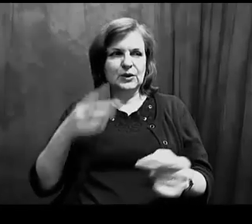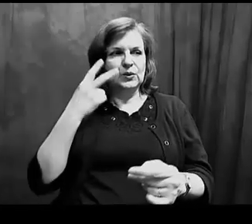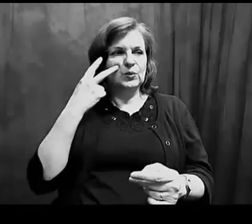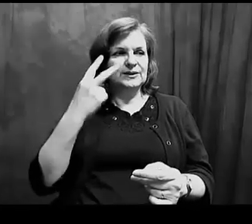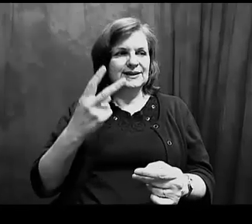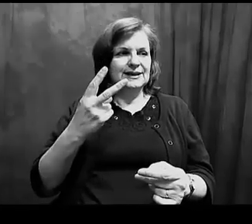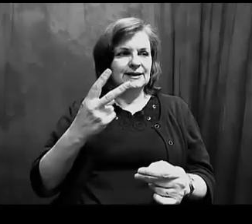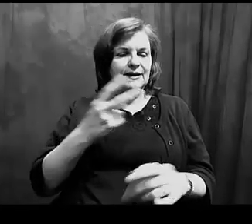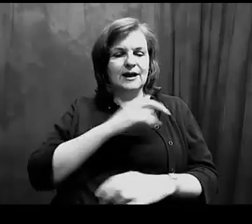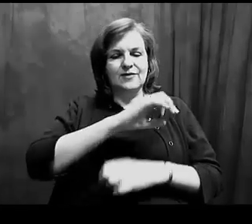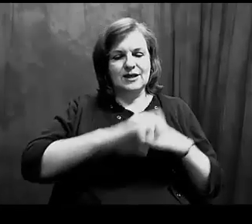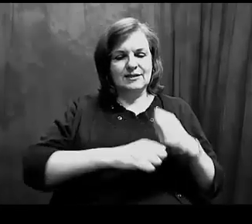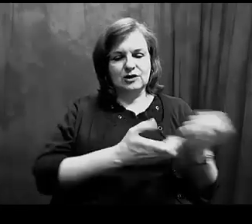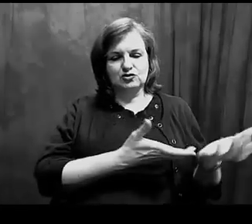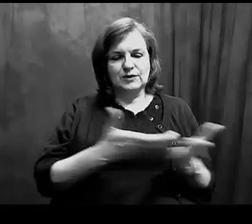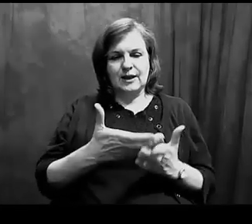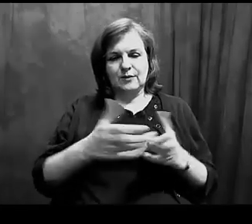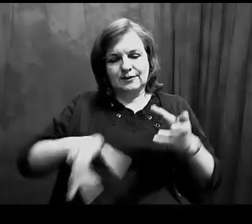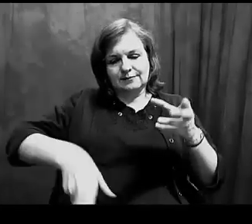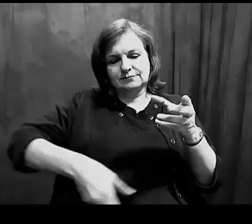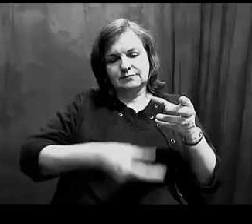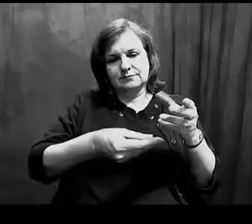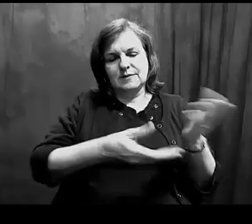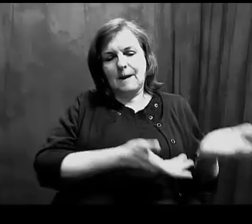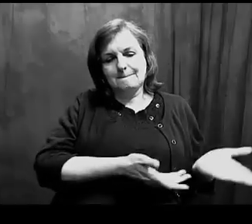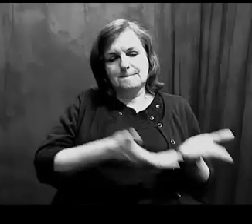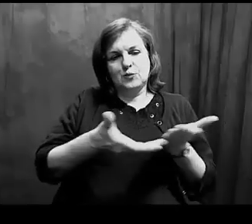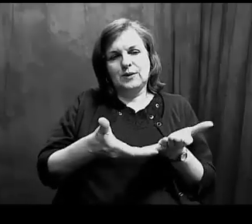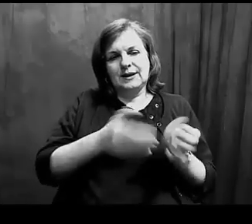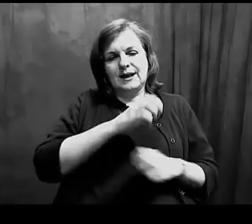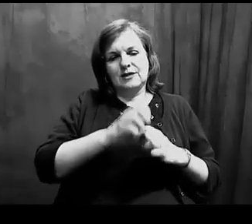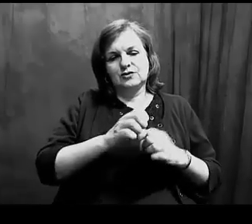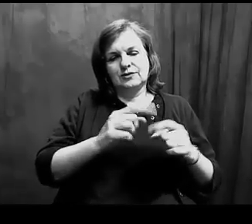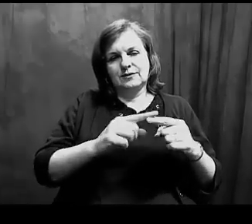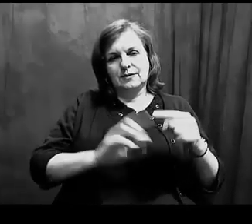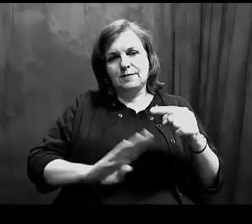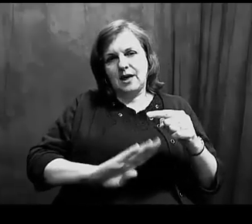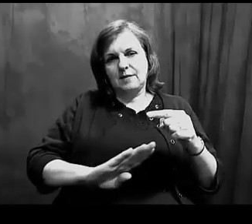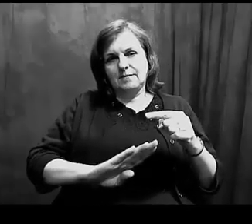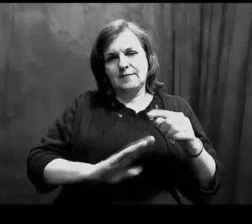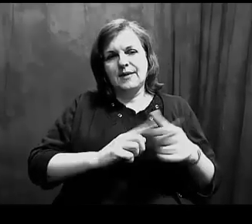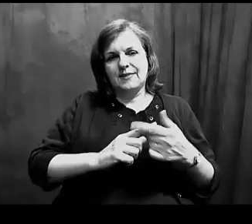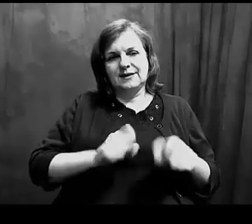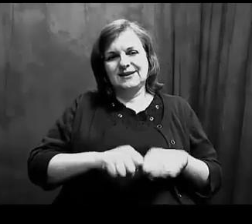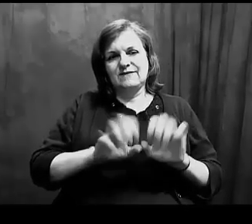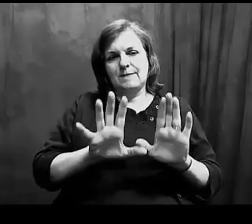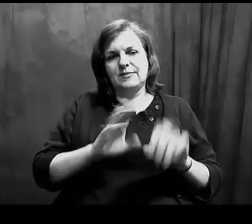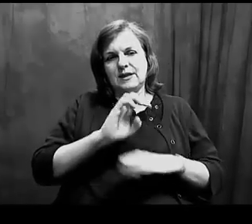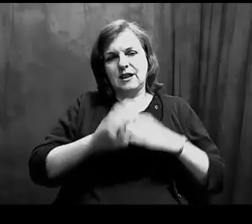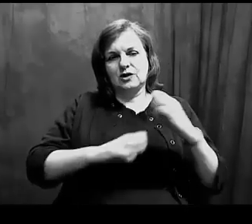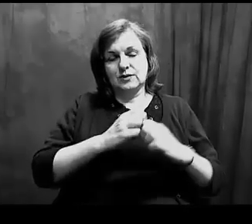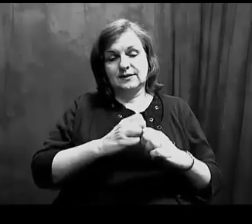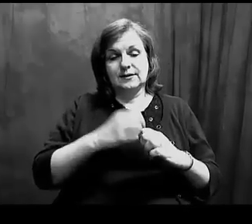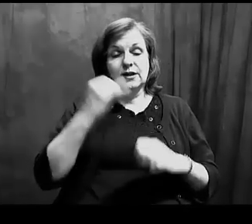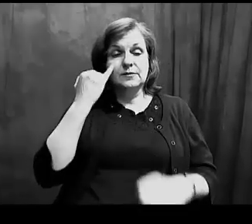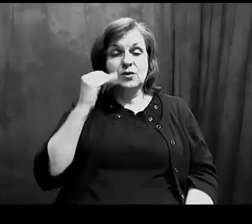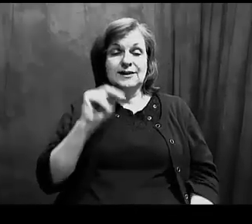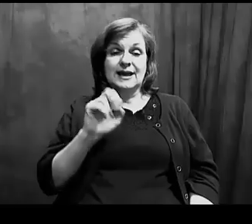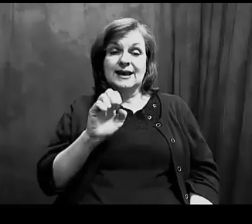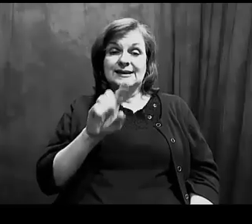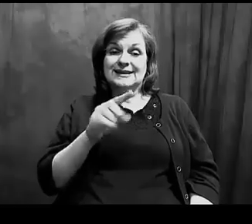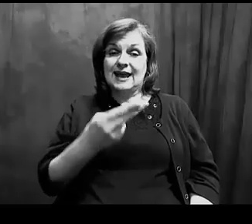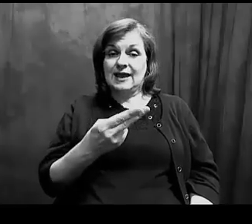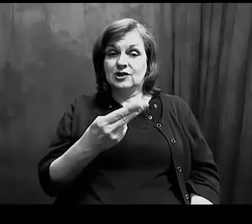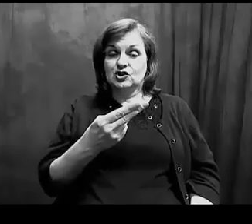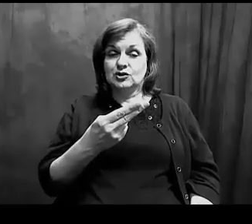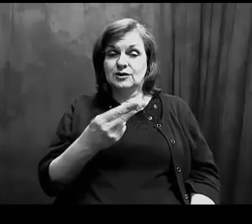And when we look at the electron transport chain, you see the electron carriers are bringing in electrons and dropping them off. If they're